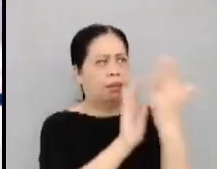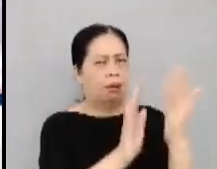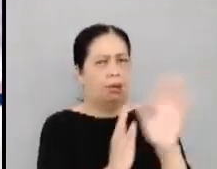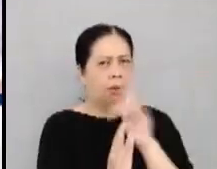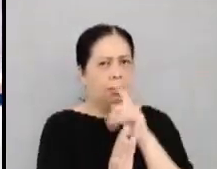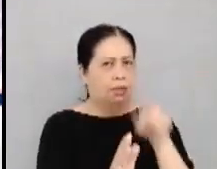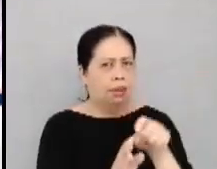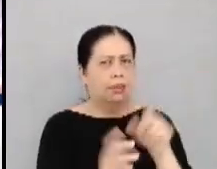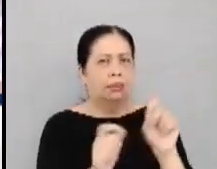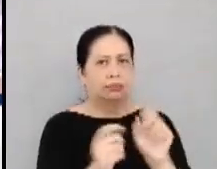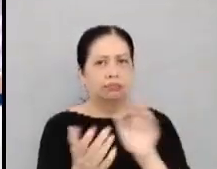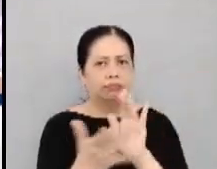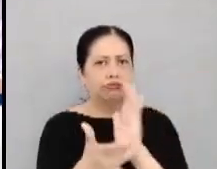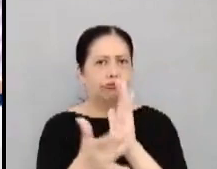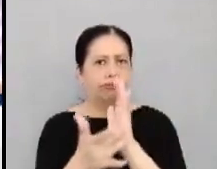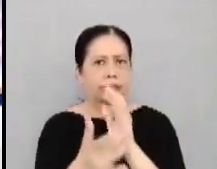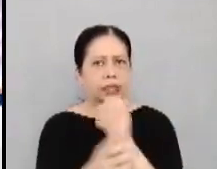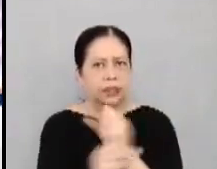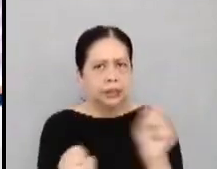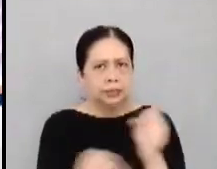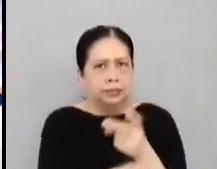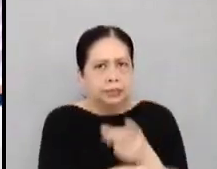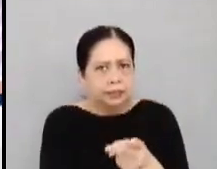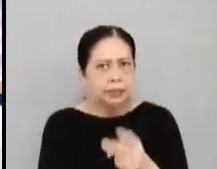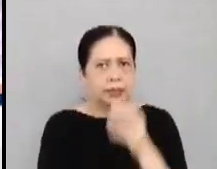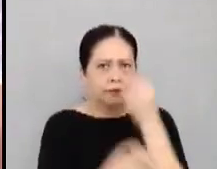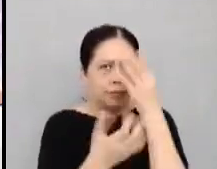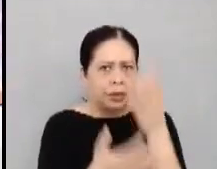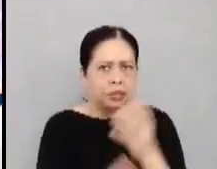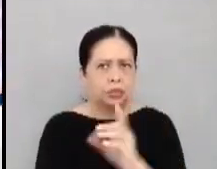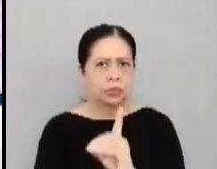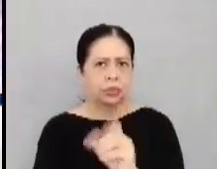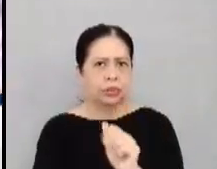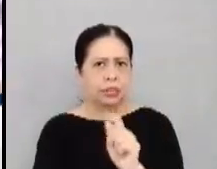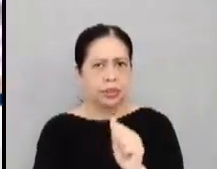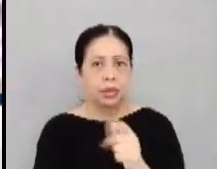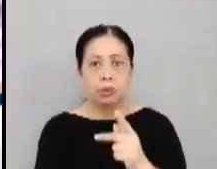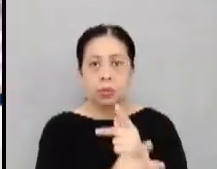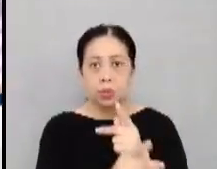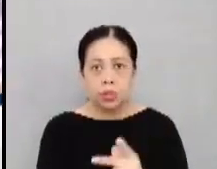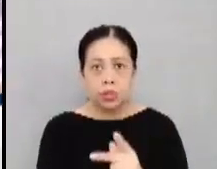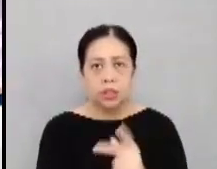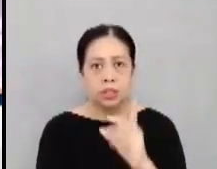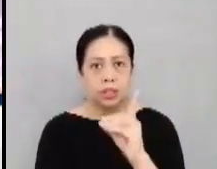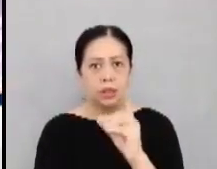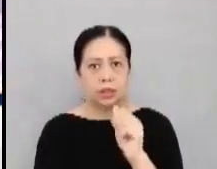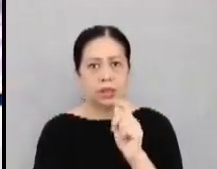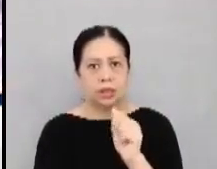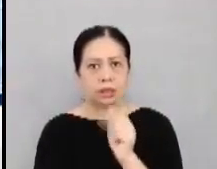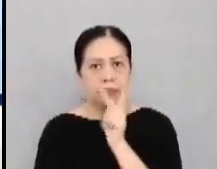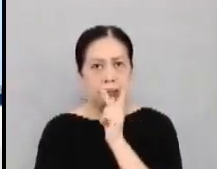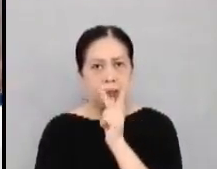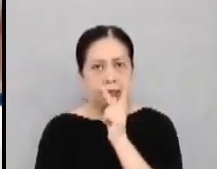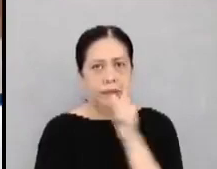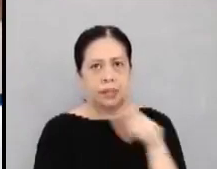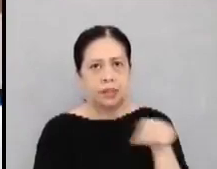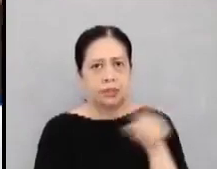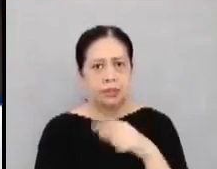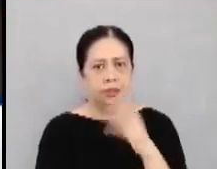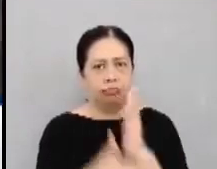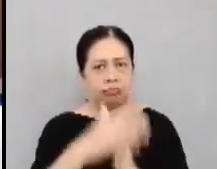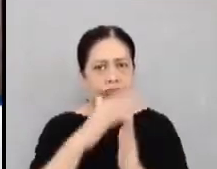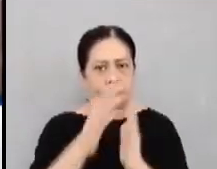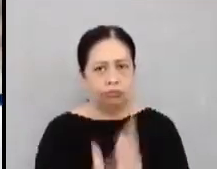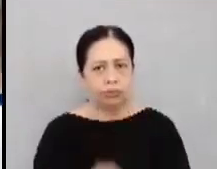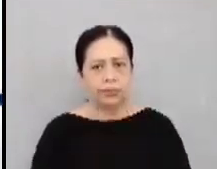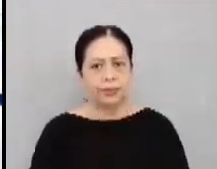their data their information to protect the data privacy of their constituents because